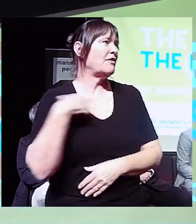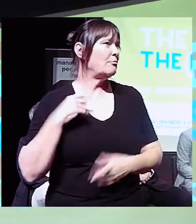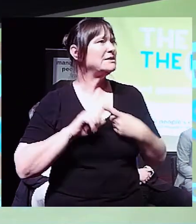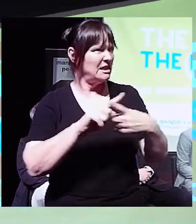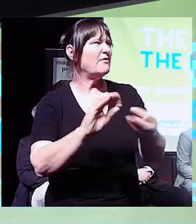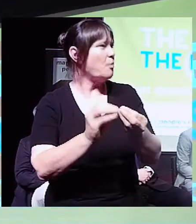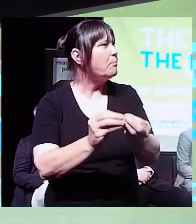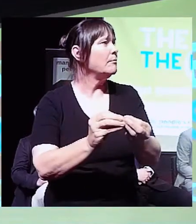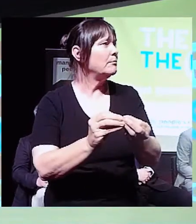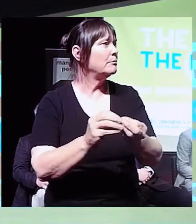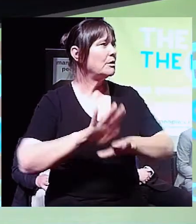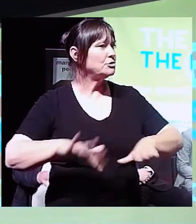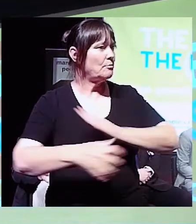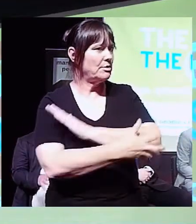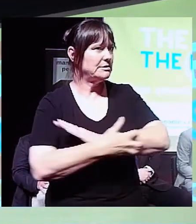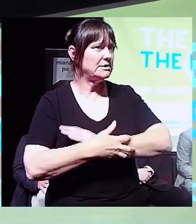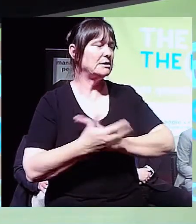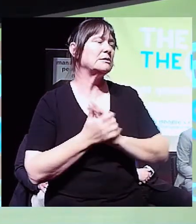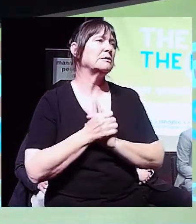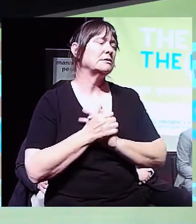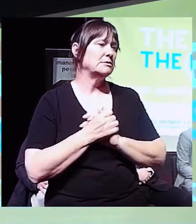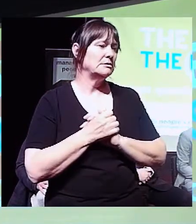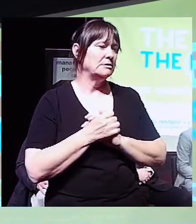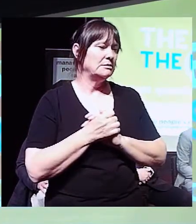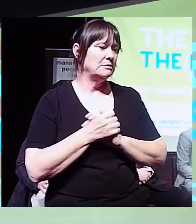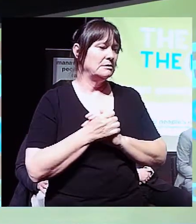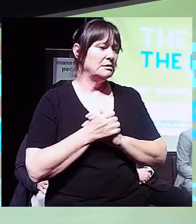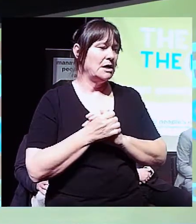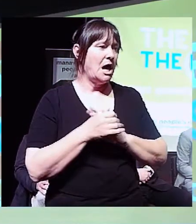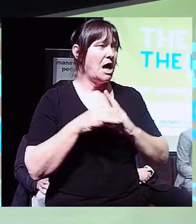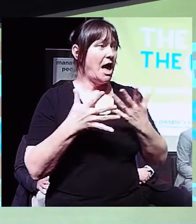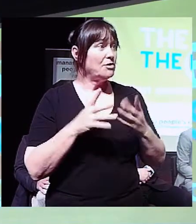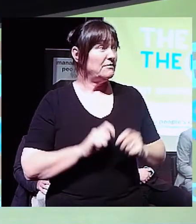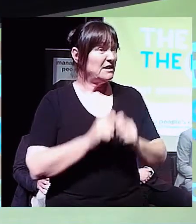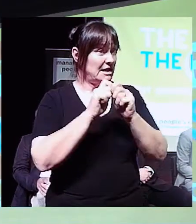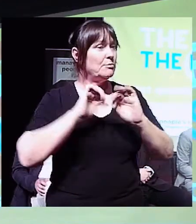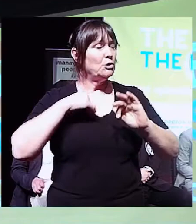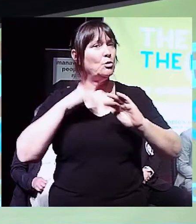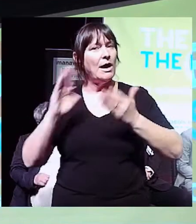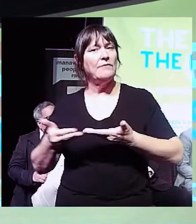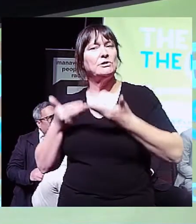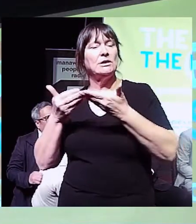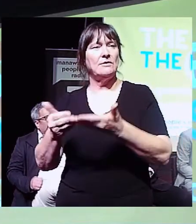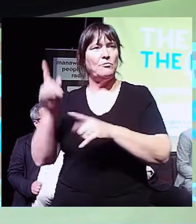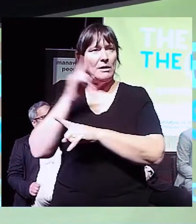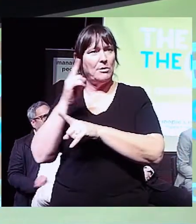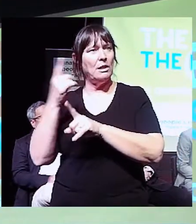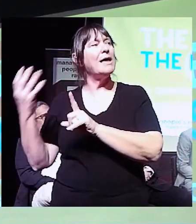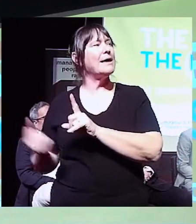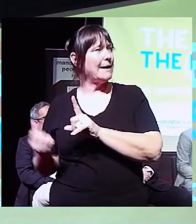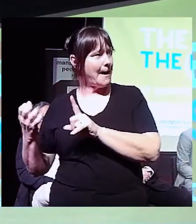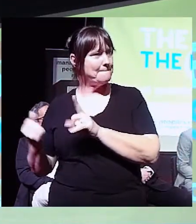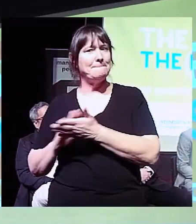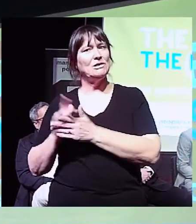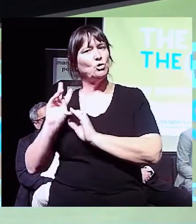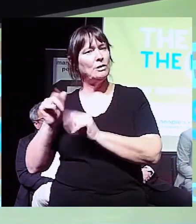with it. New Conservatives' view is to fix child poverty, you have to give people an adequate income so you can look